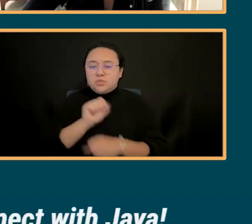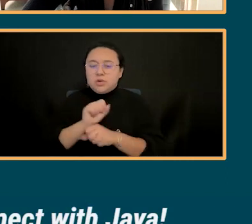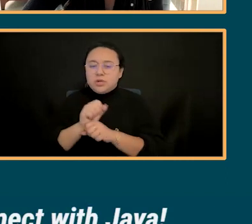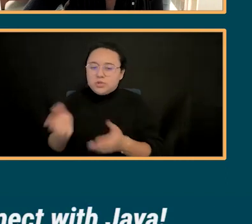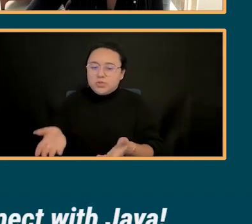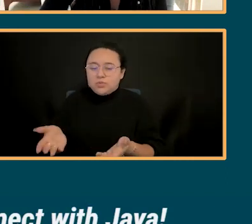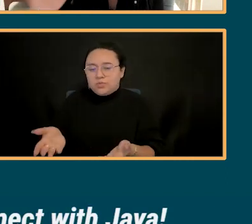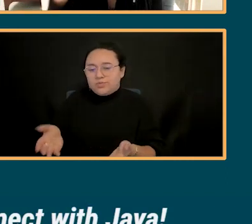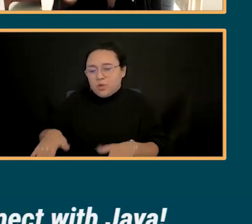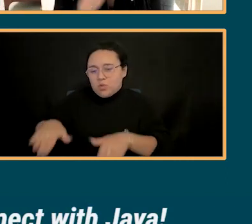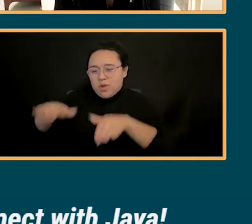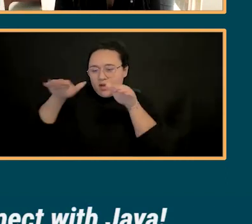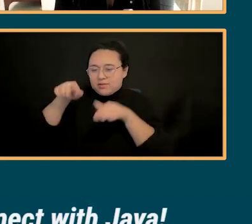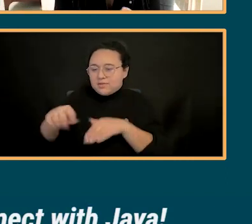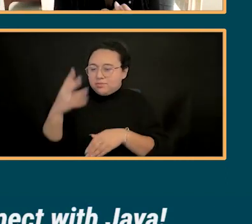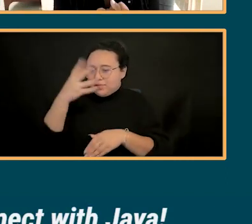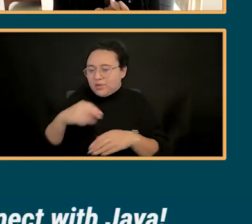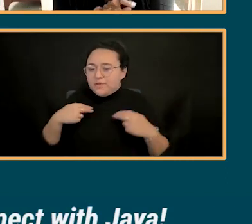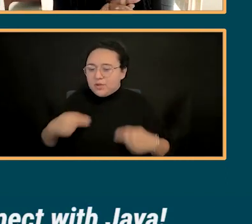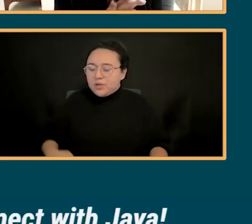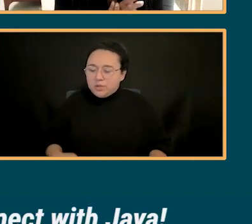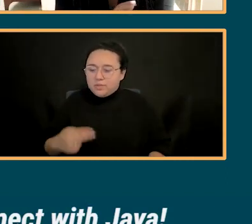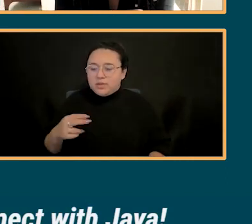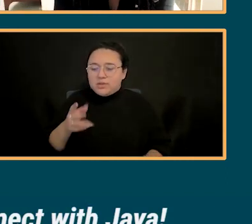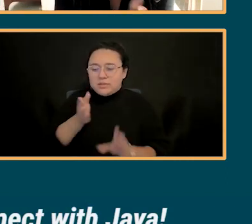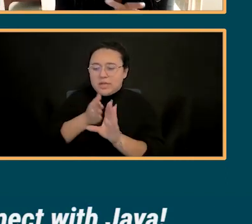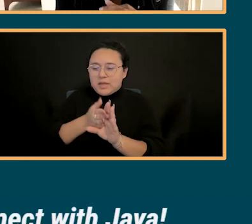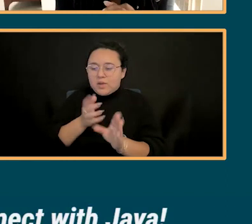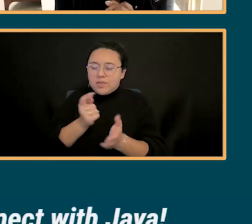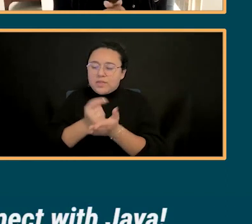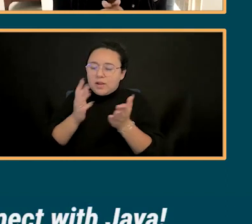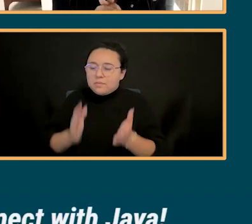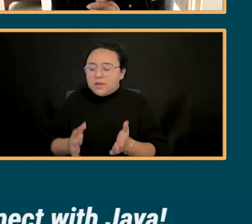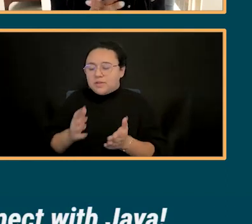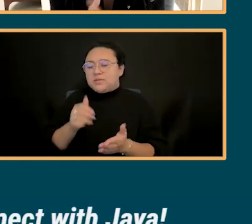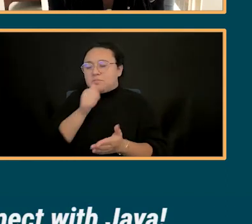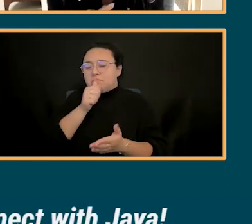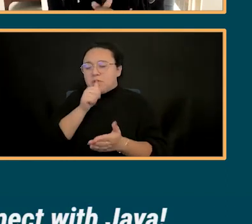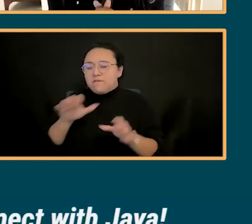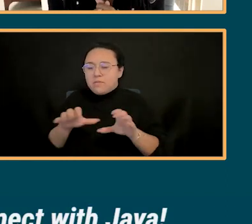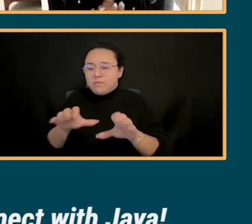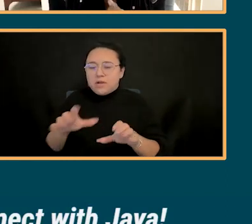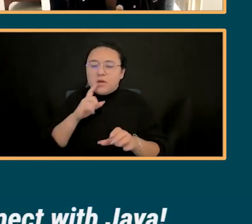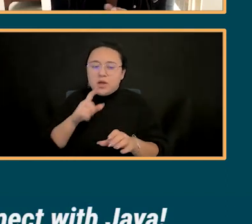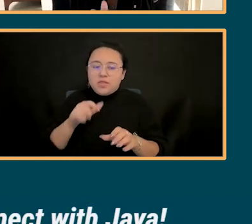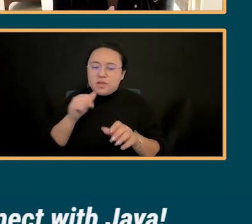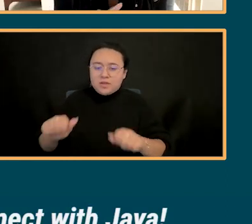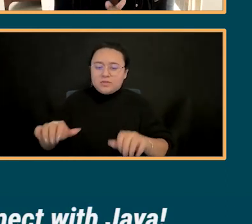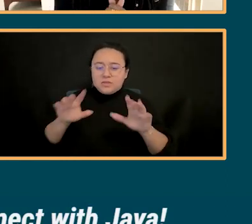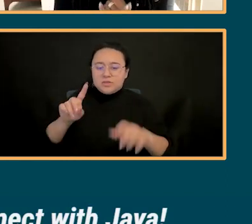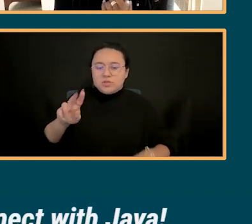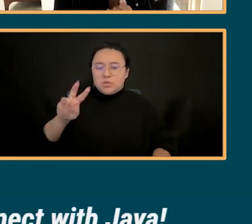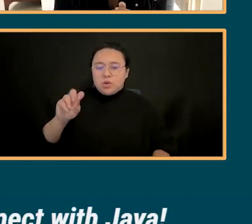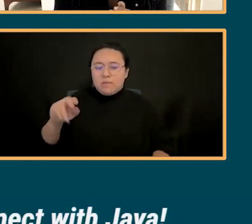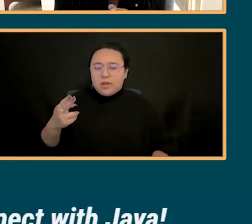beautiful human. They are a psychotherapist in private practice on the unceded and stolen lands of the Duwamish, Coastal